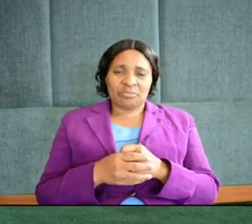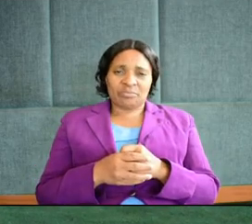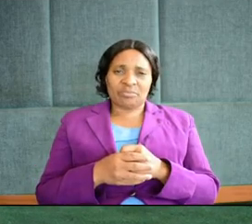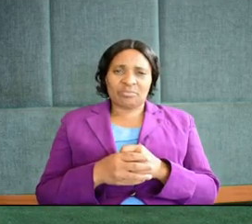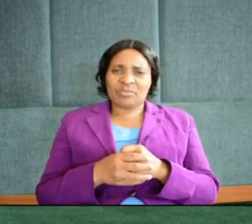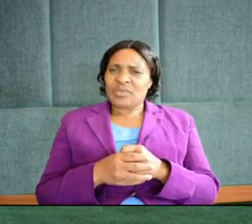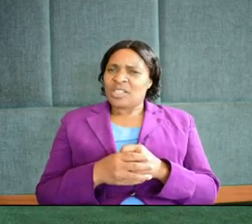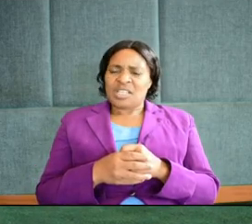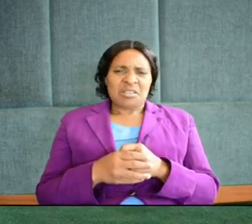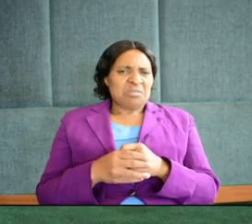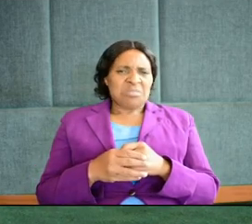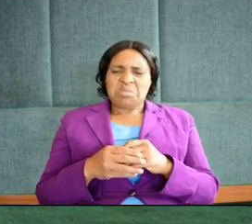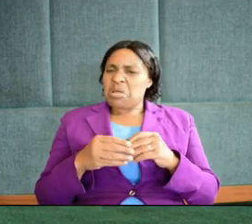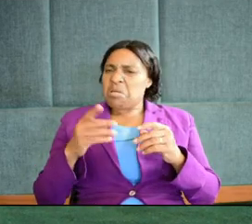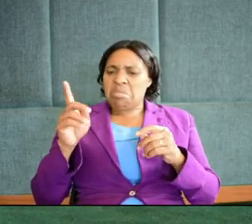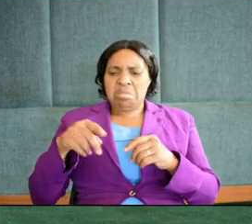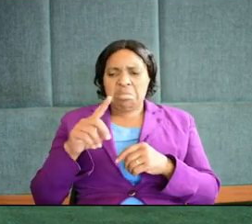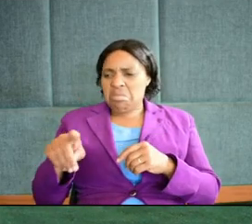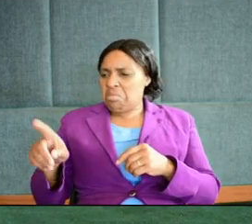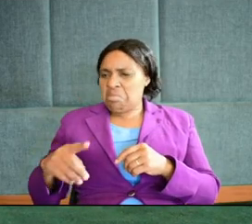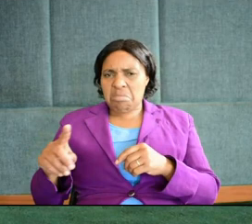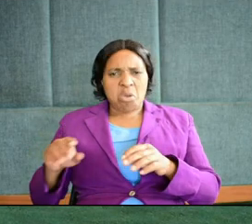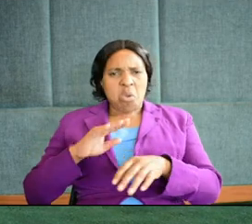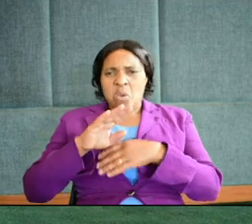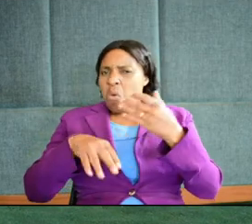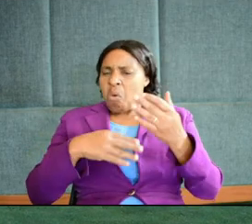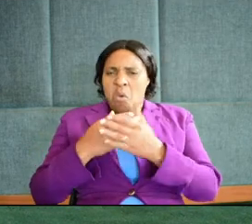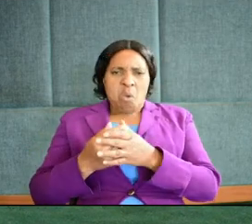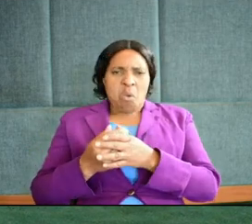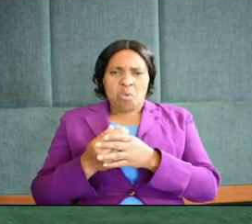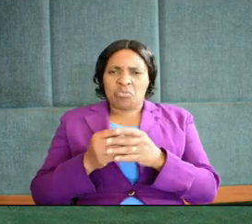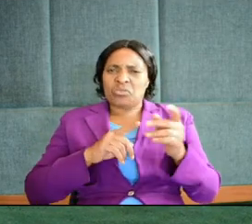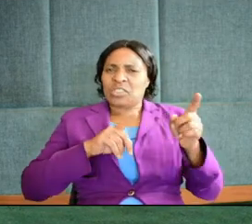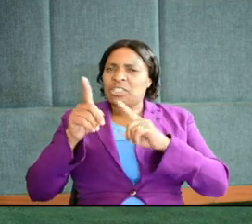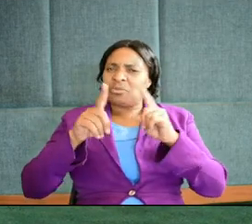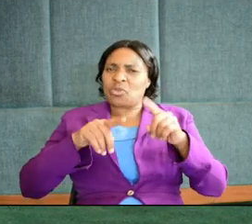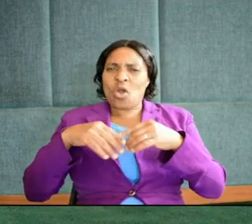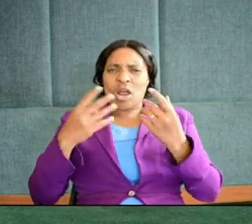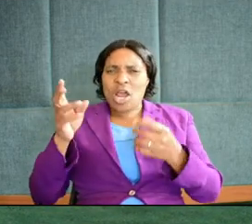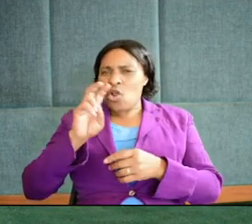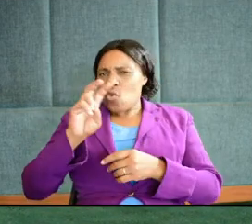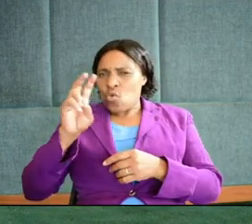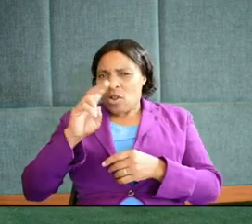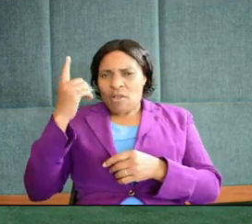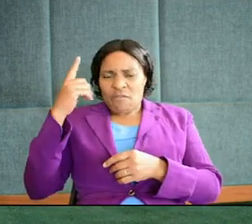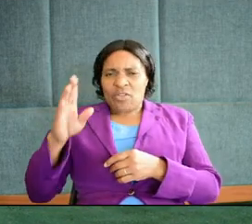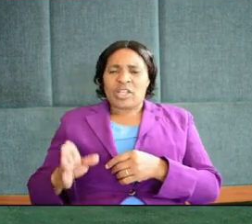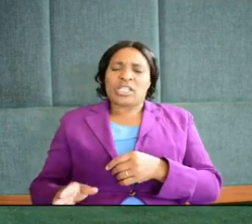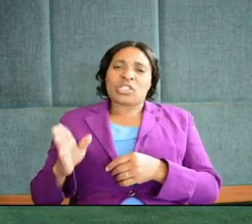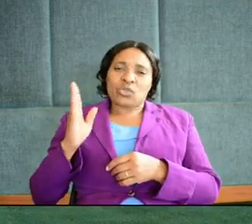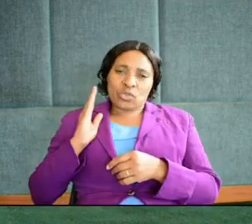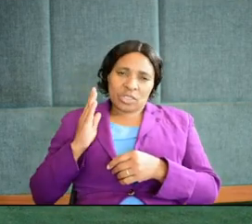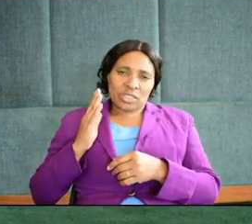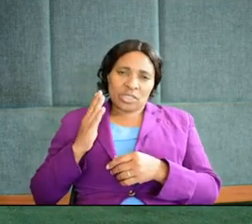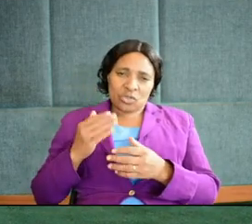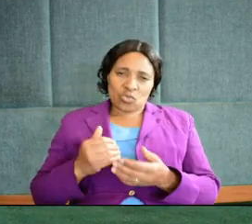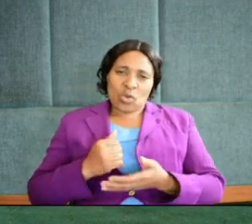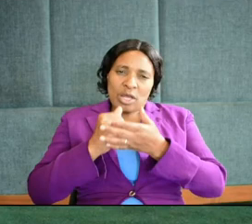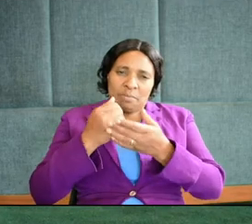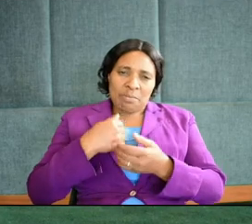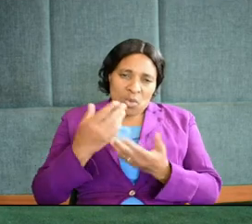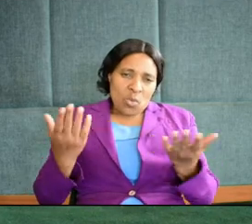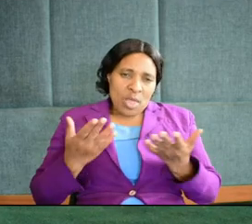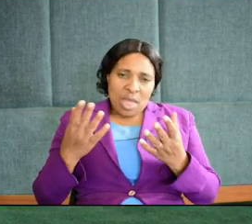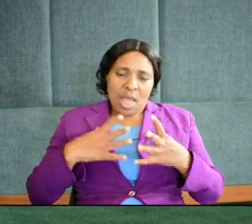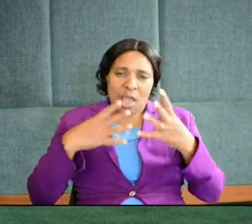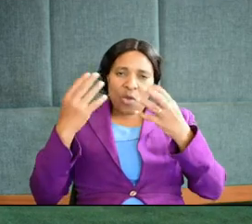Oh, I cancel the trip or I look for security to guard me wherever I go. Very interesting.